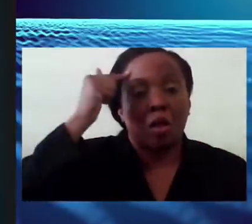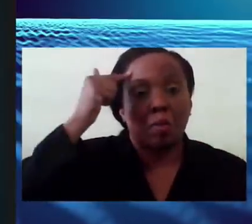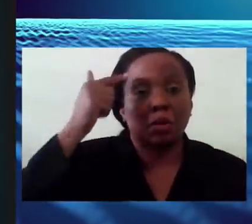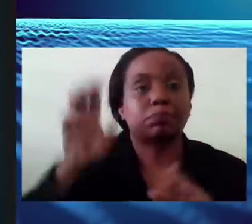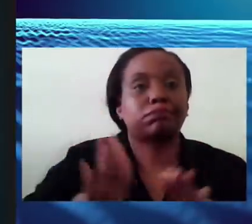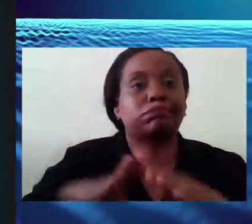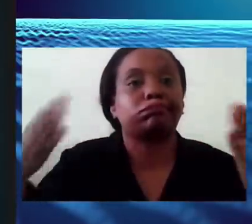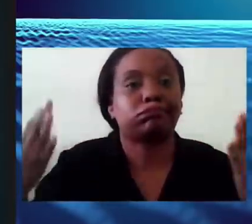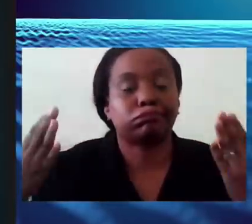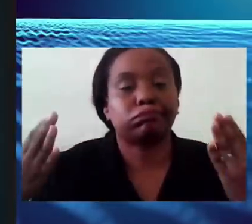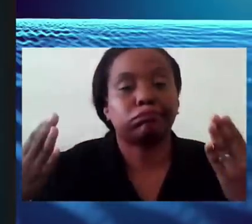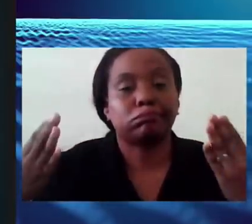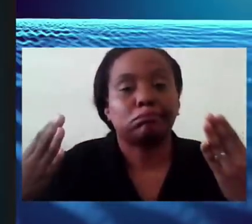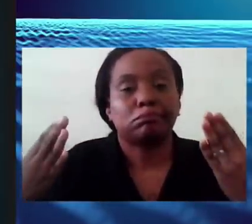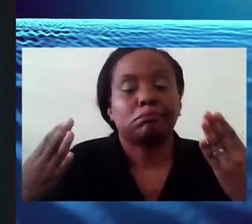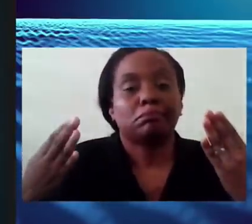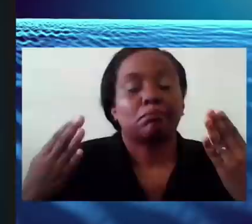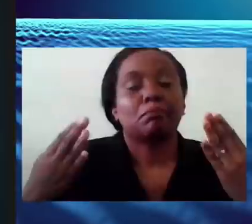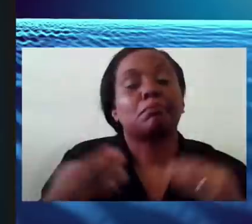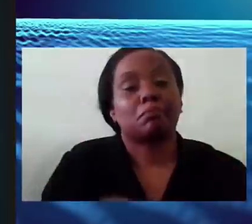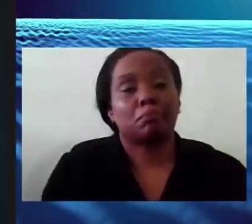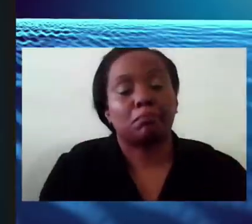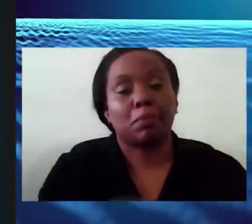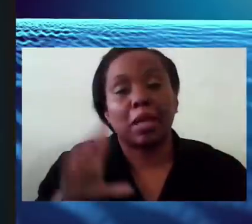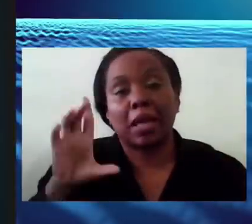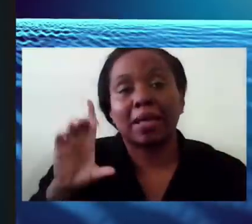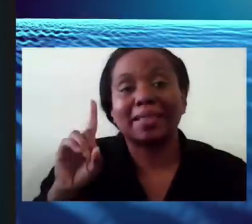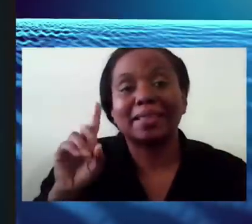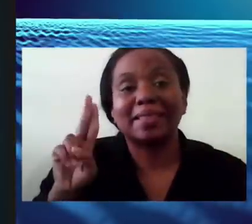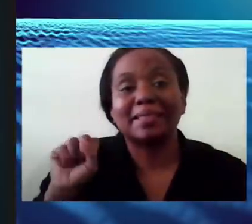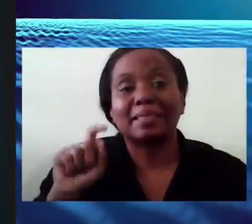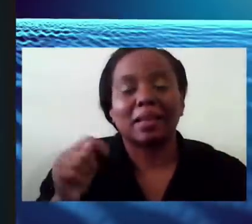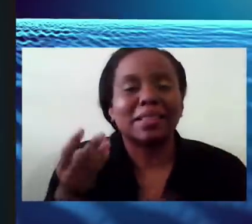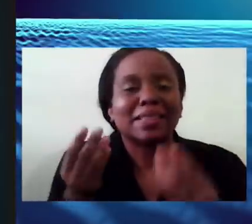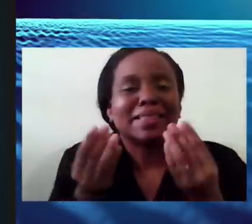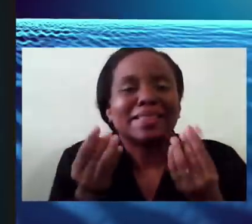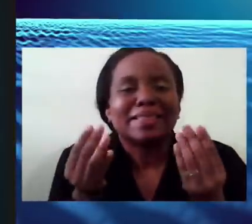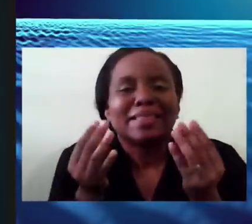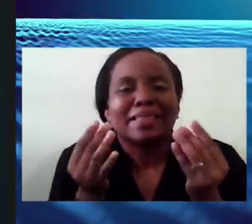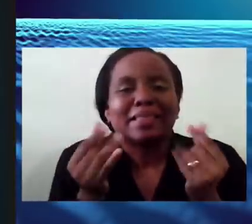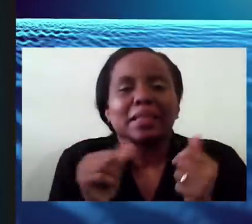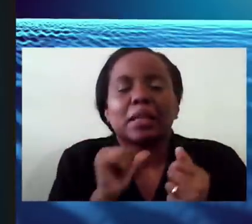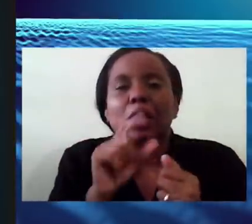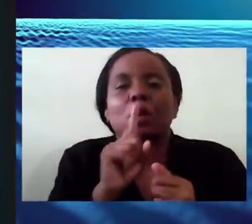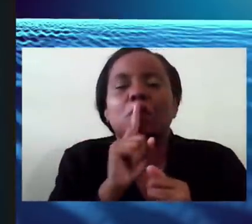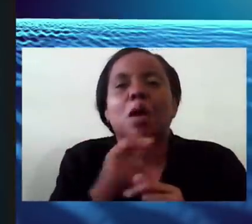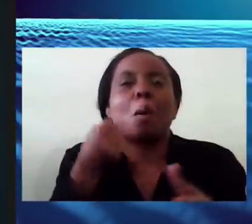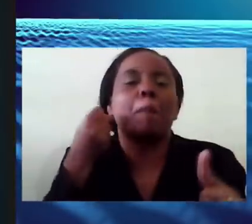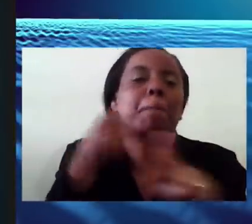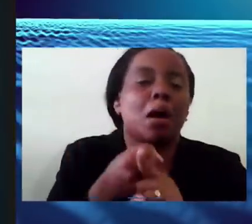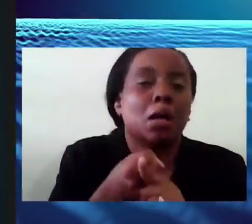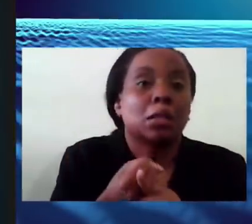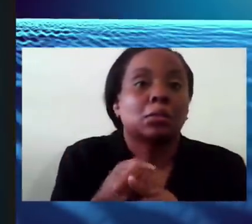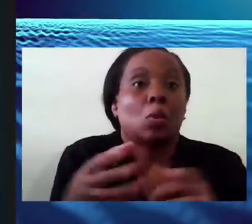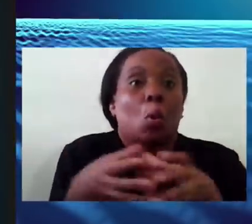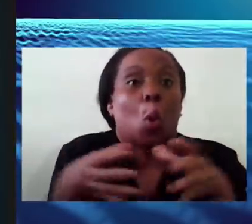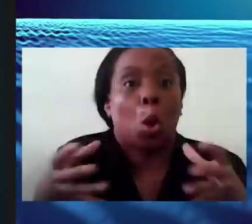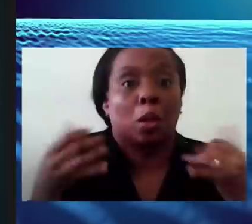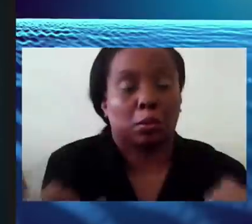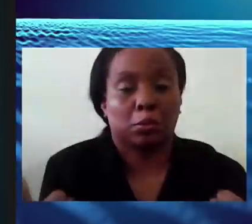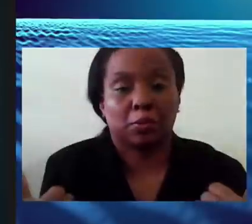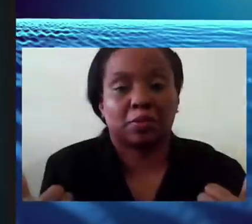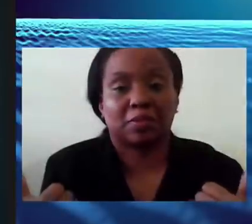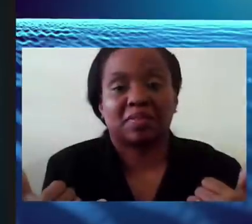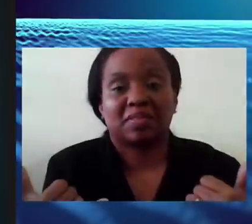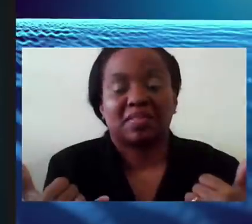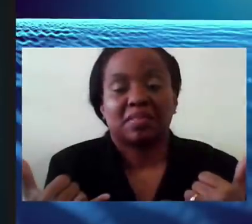has not affected us in the same way as it had on the initial eruption. And we've had a lessening of